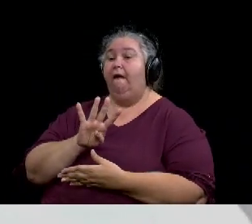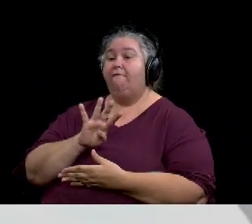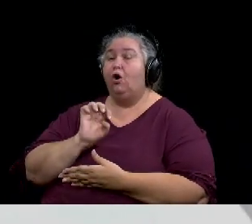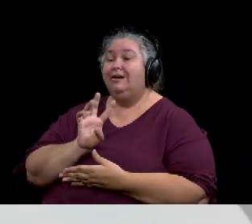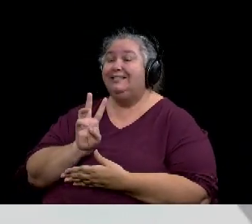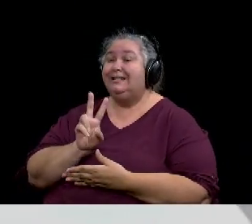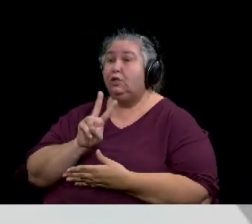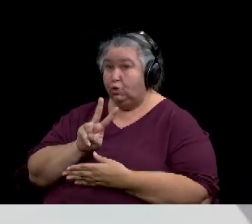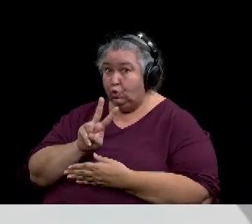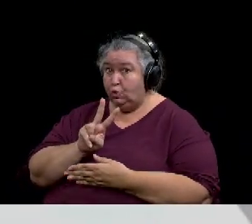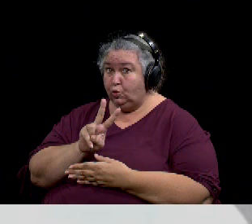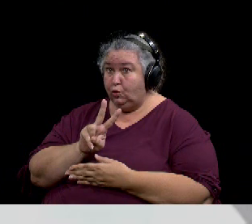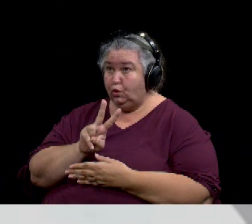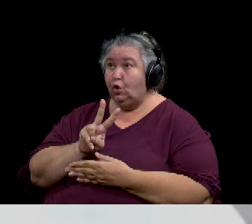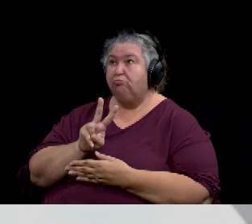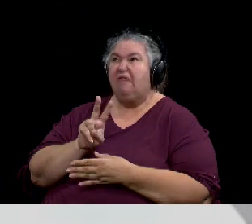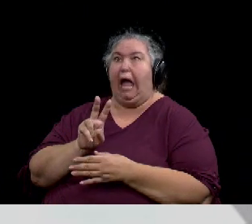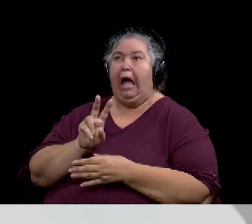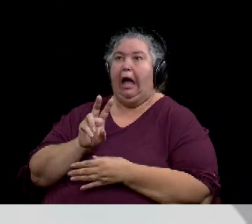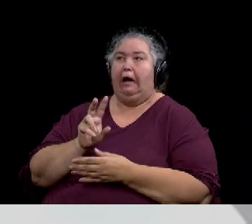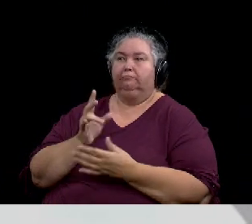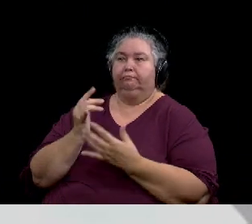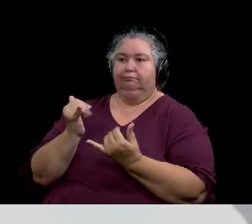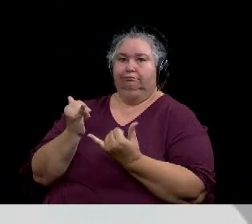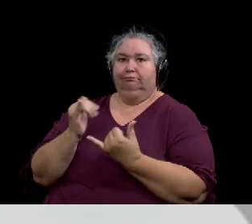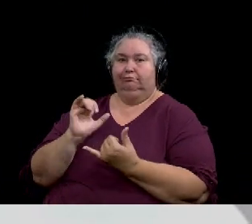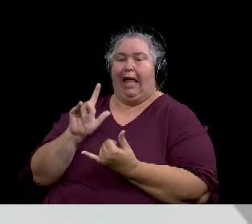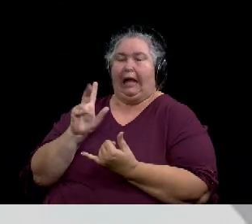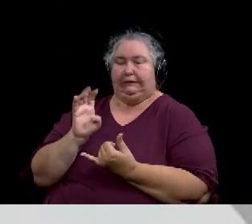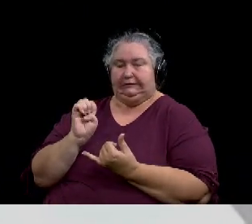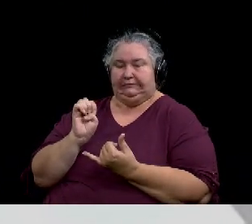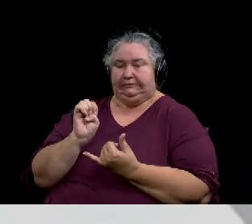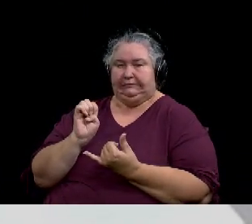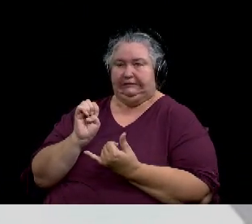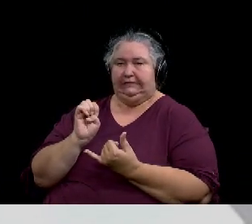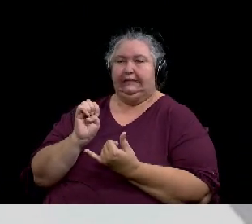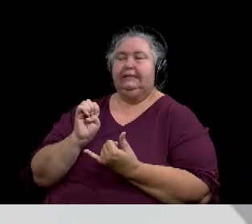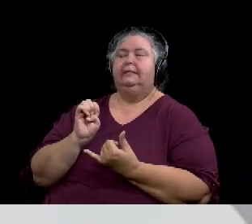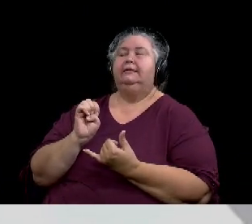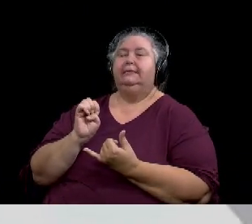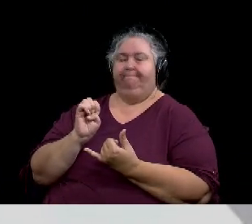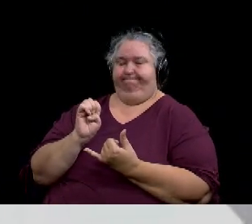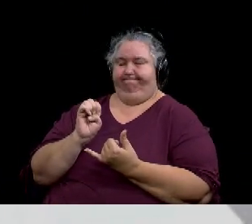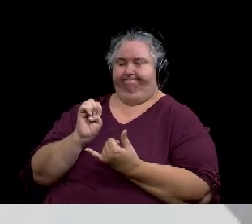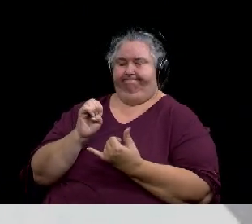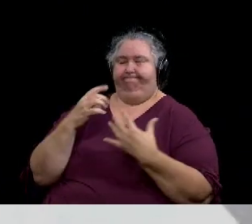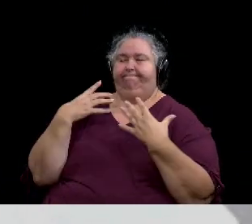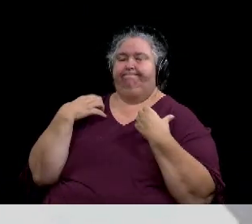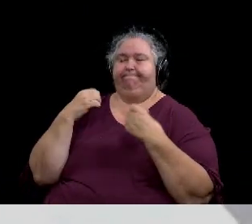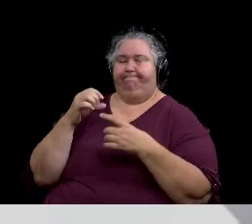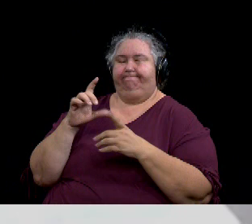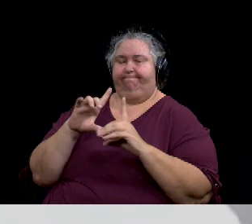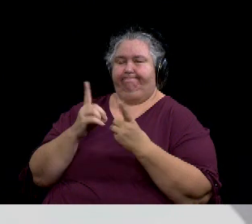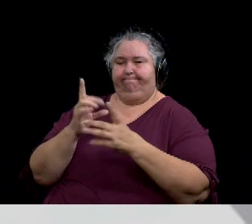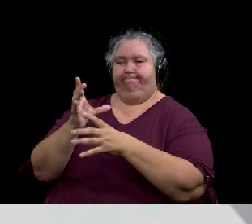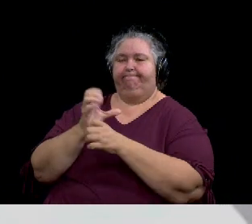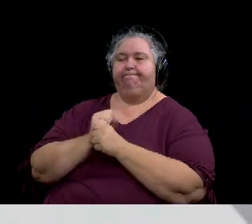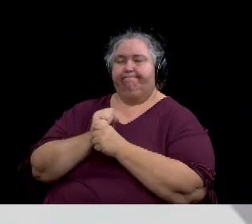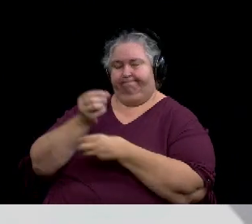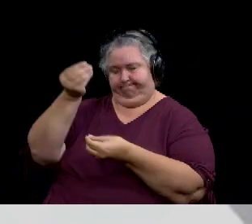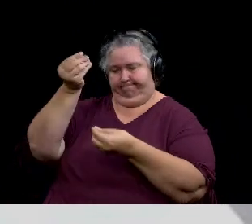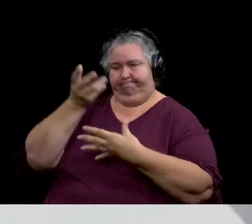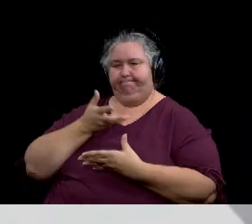462 of those are currently active. Again, as of this afternoon, the Health District has received notification